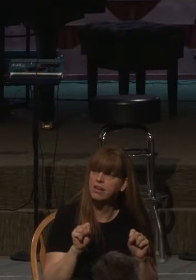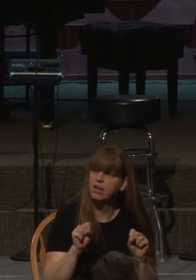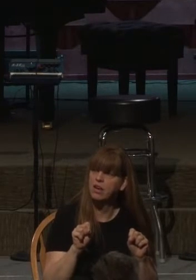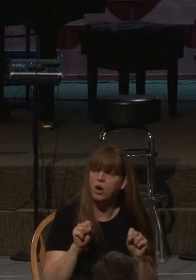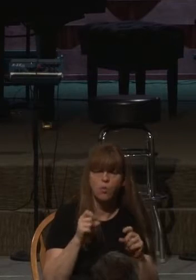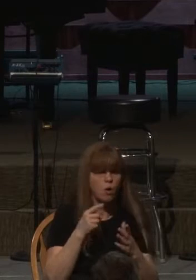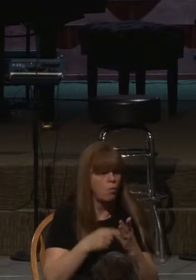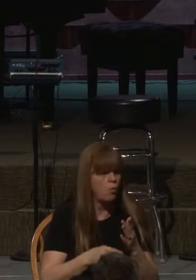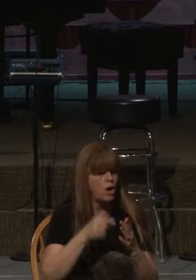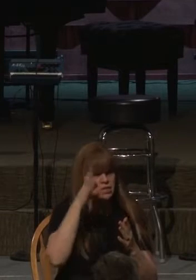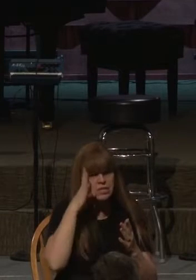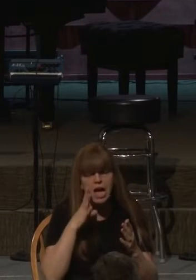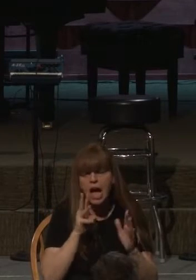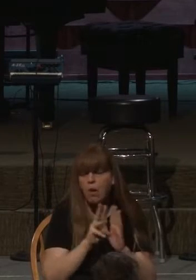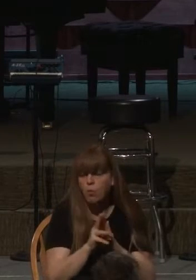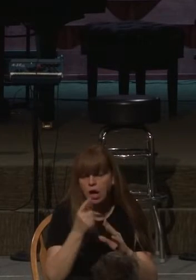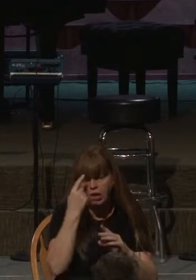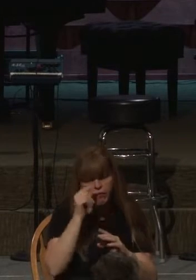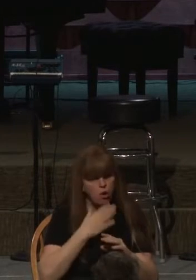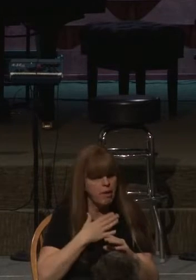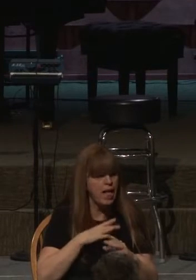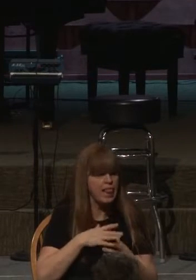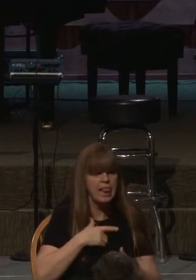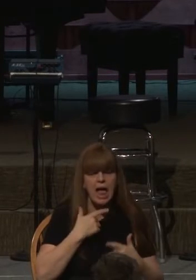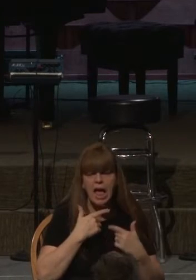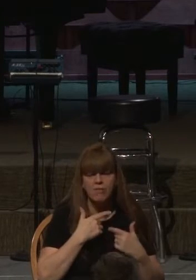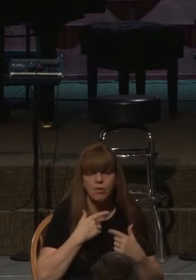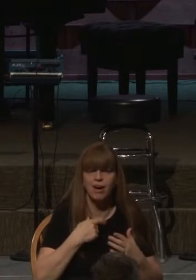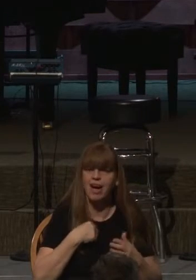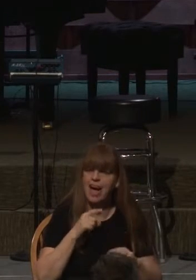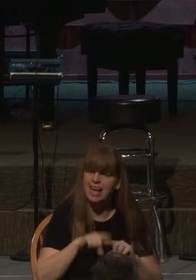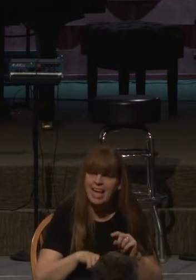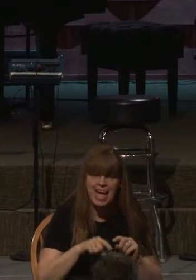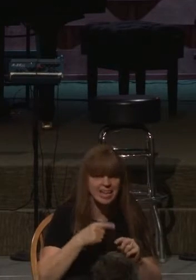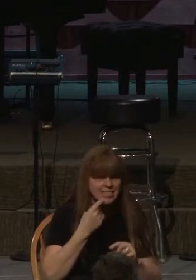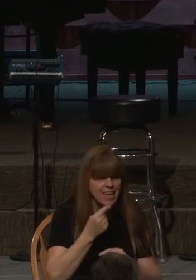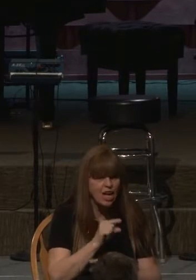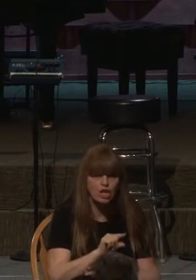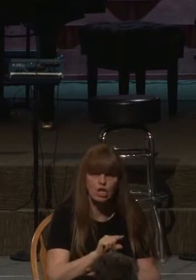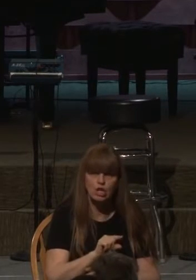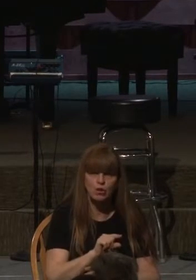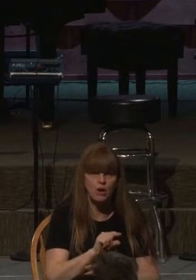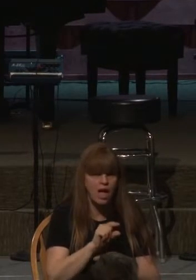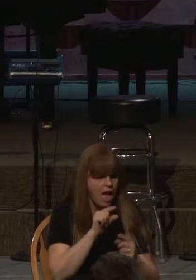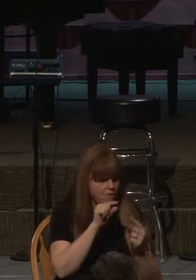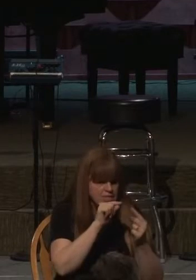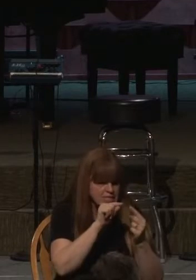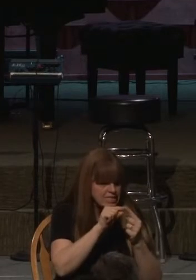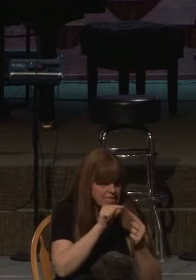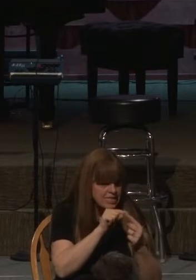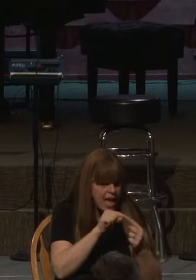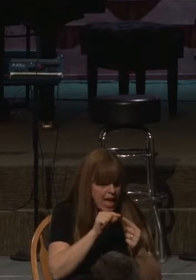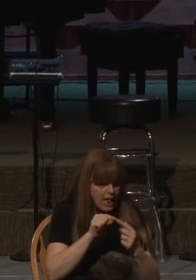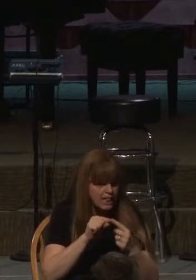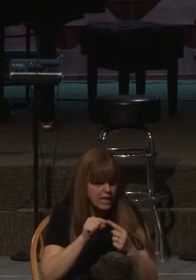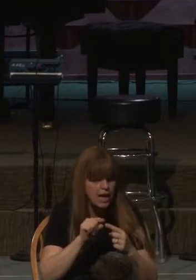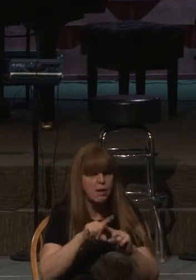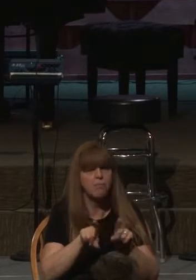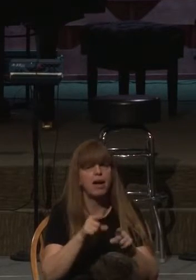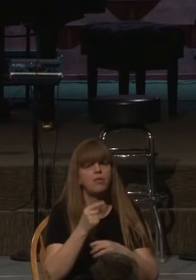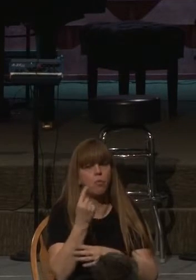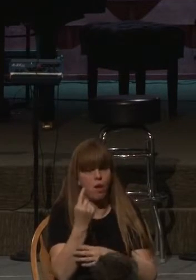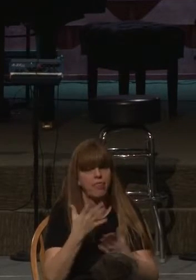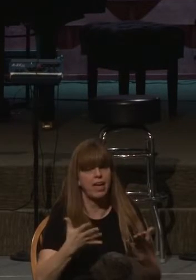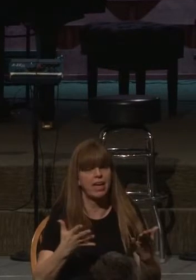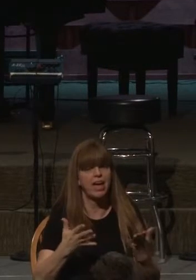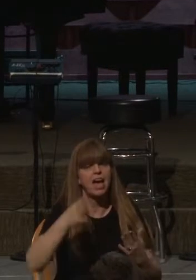will for my life, Pastor? What's God's will for my life? Well, I can't tell you what God's will is in every aspect, but this one foundational aspect I can